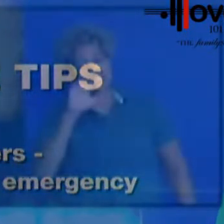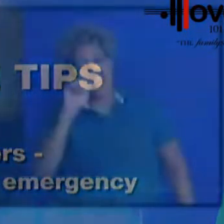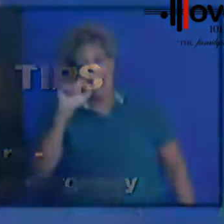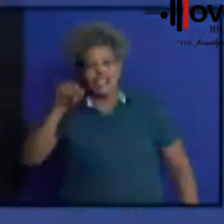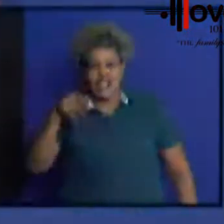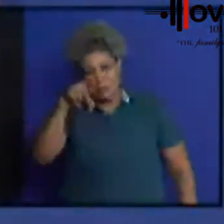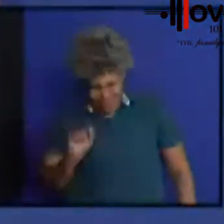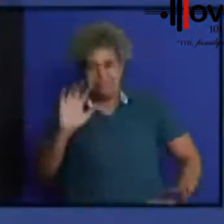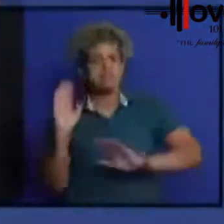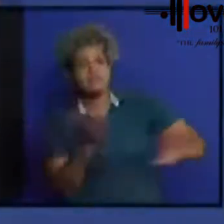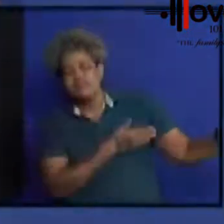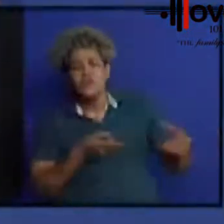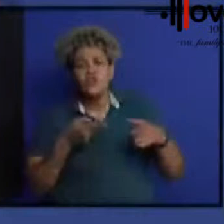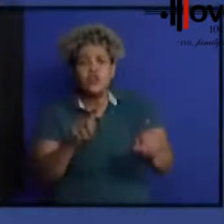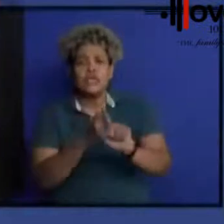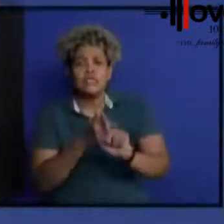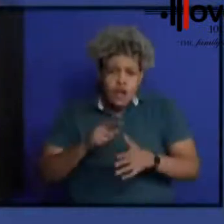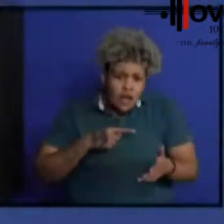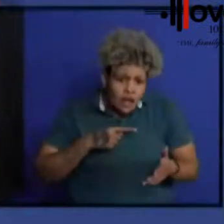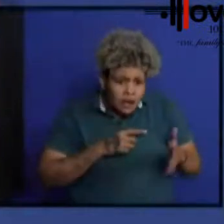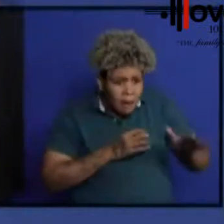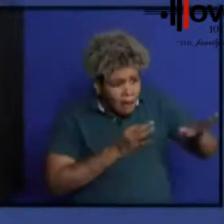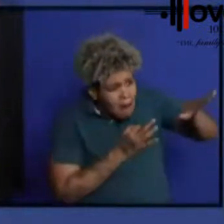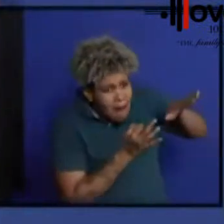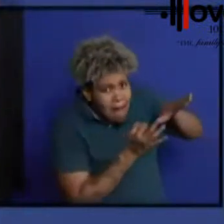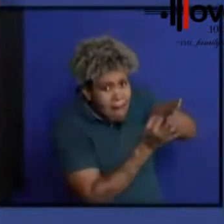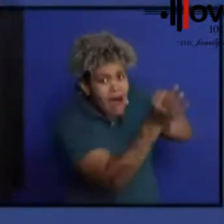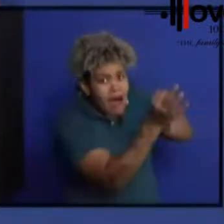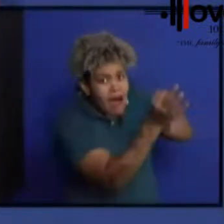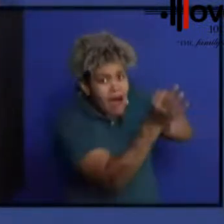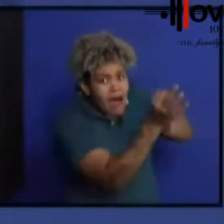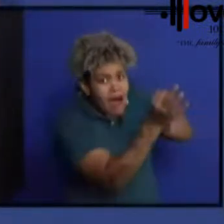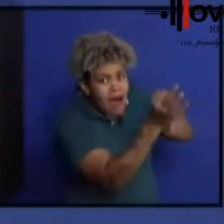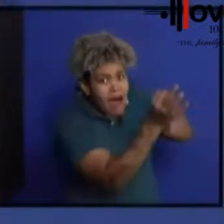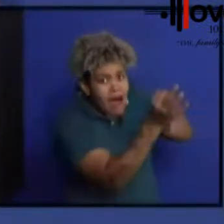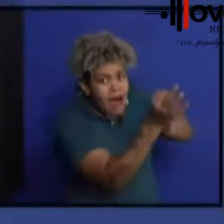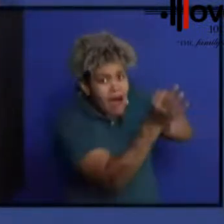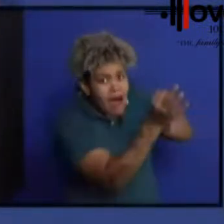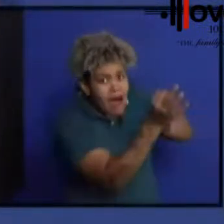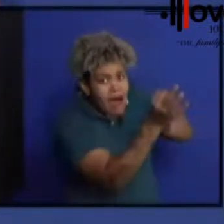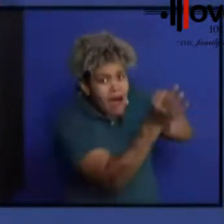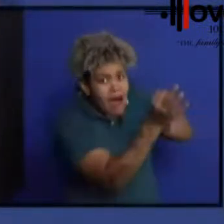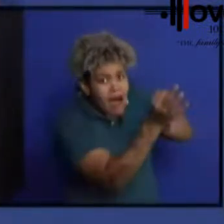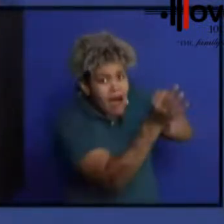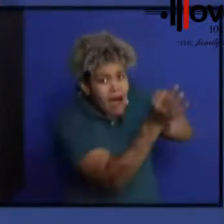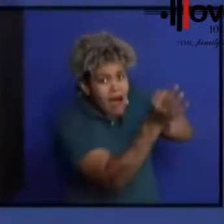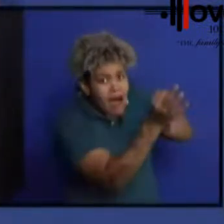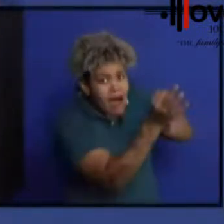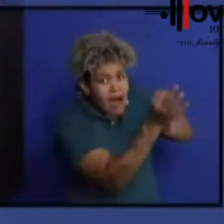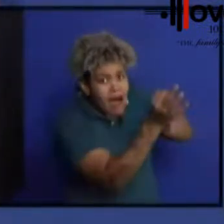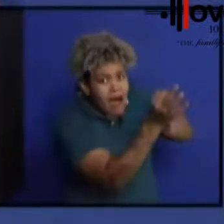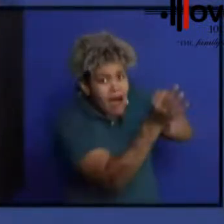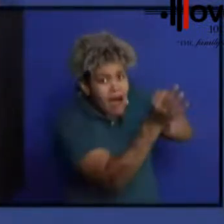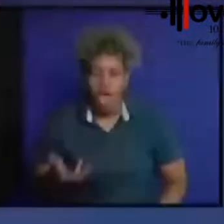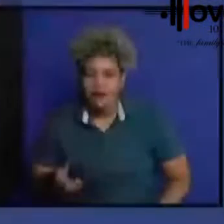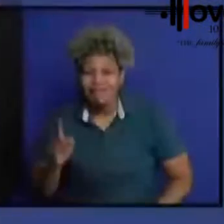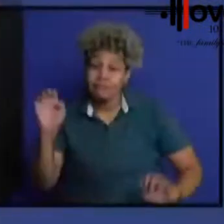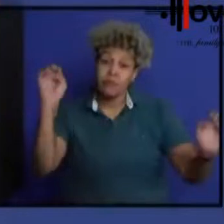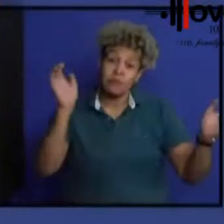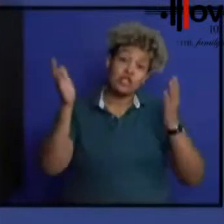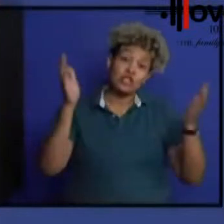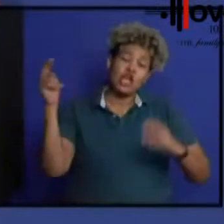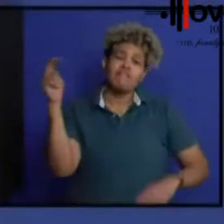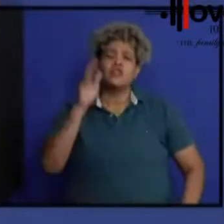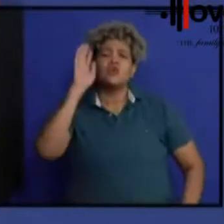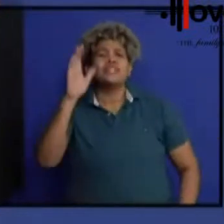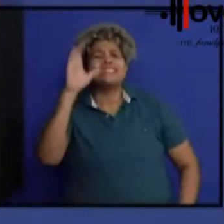the hurricane, there may be loss of electricity and water. The emergency services